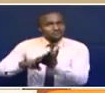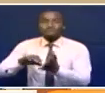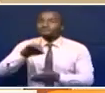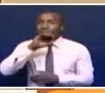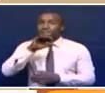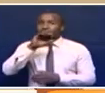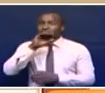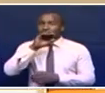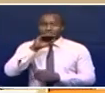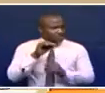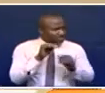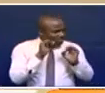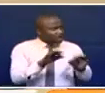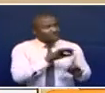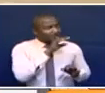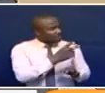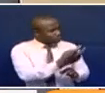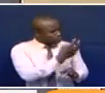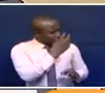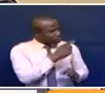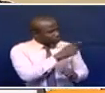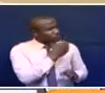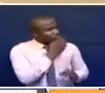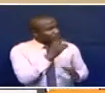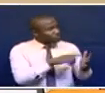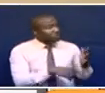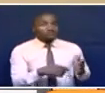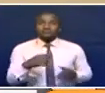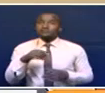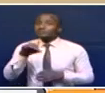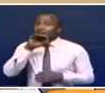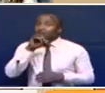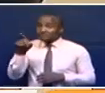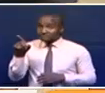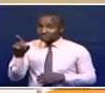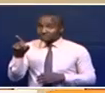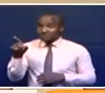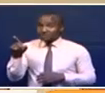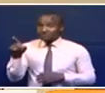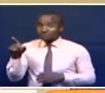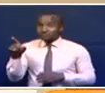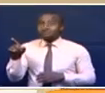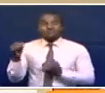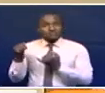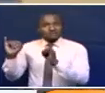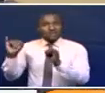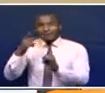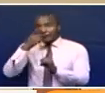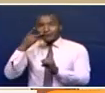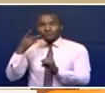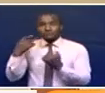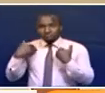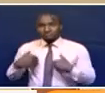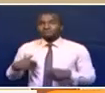he's watching you right now. Yeah. I'll tell him, my friend Raila, try Steve-O,